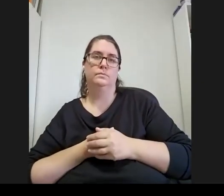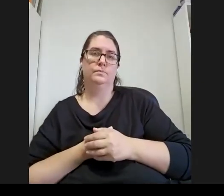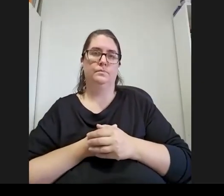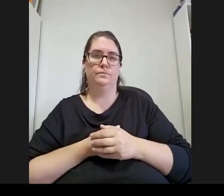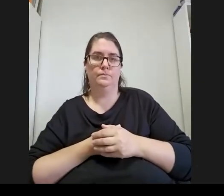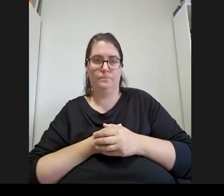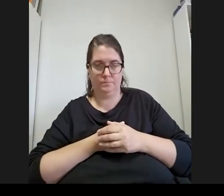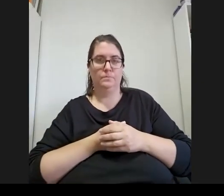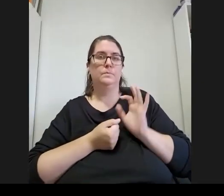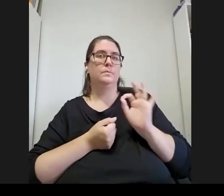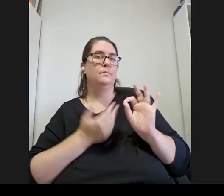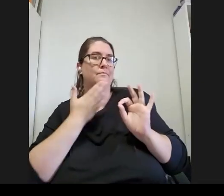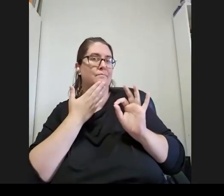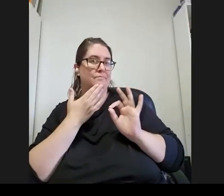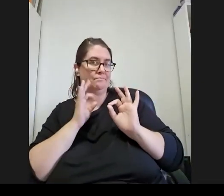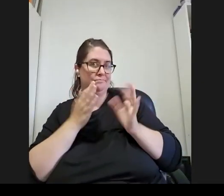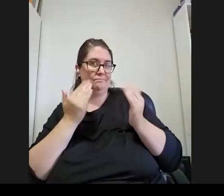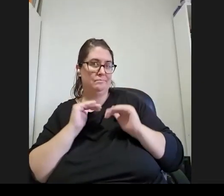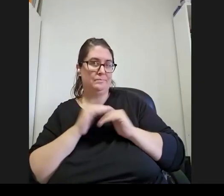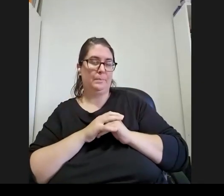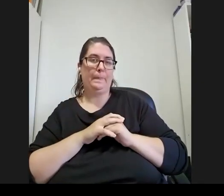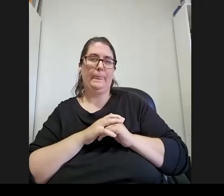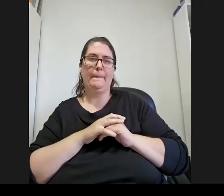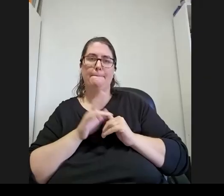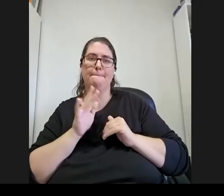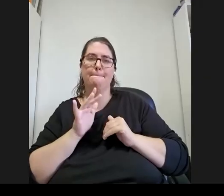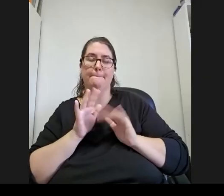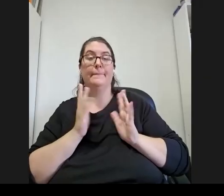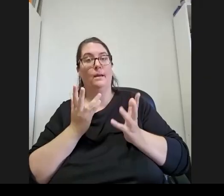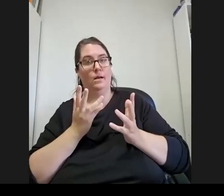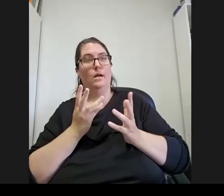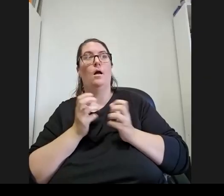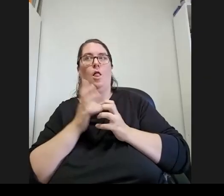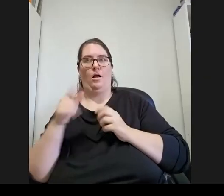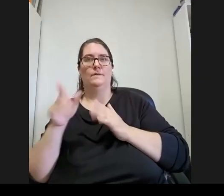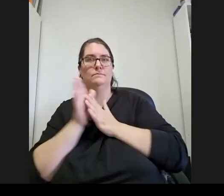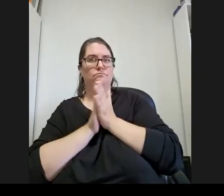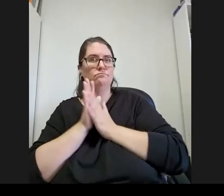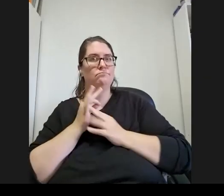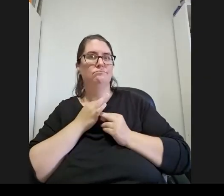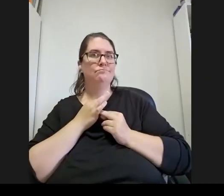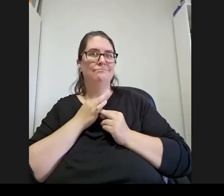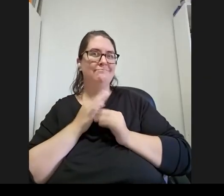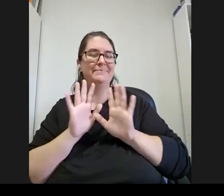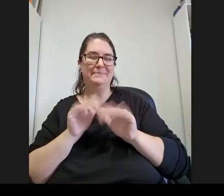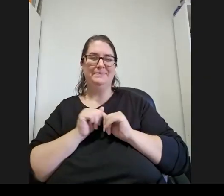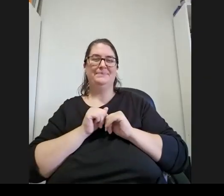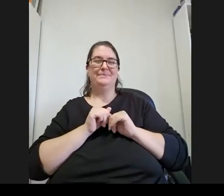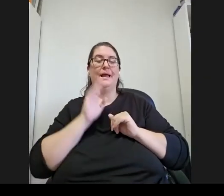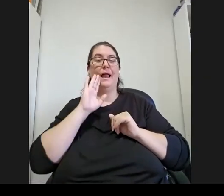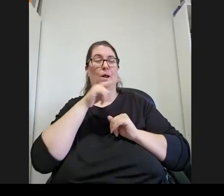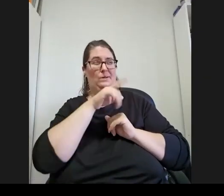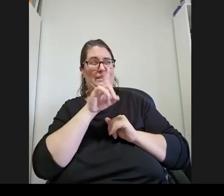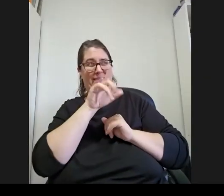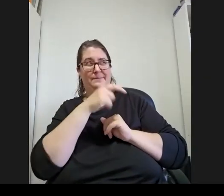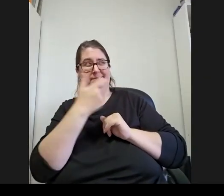Excellent. Thank you, Deepa. There is obviously a lot of interest in the tool and using this tool. And I know, Deepa, you mentioned this,